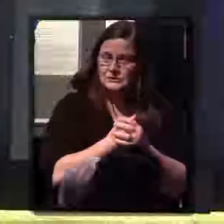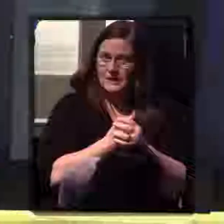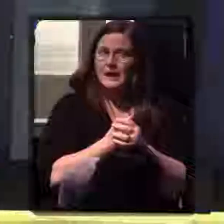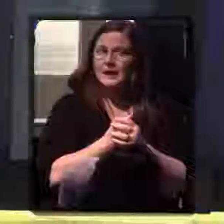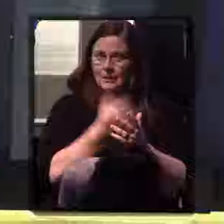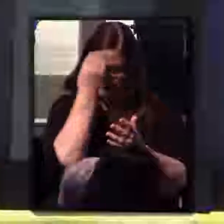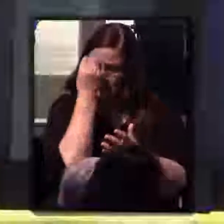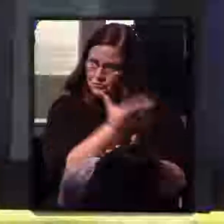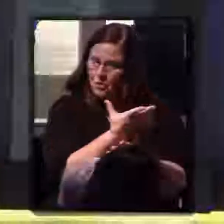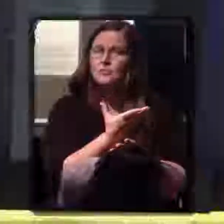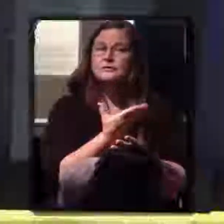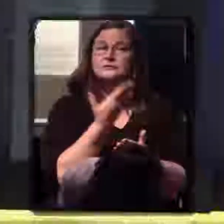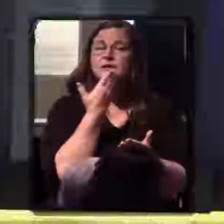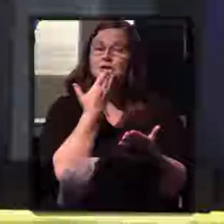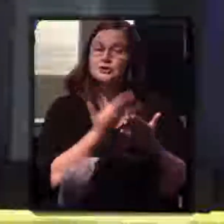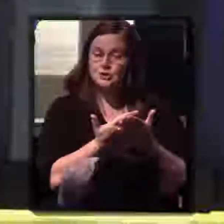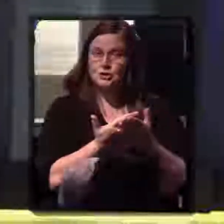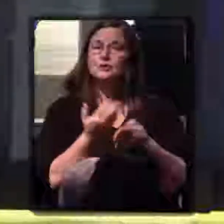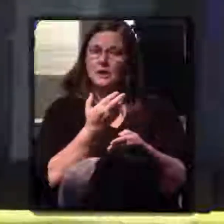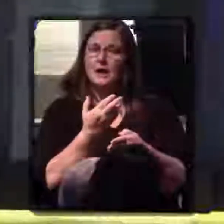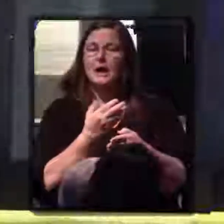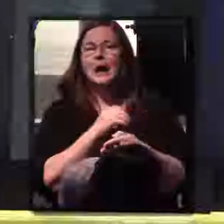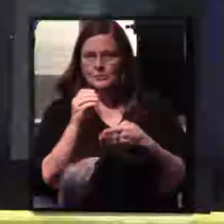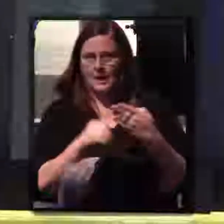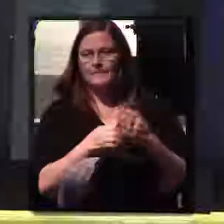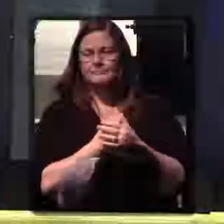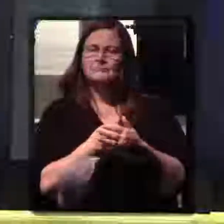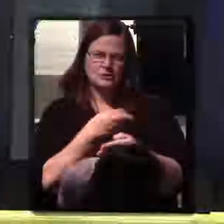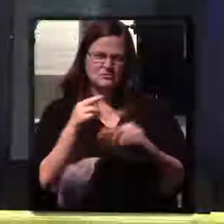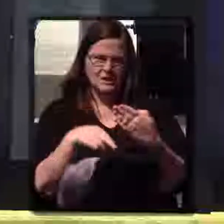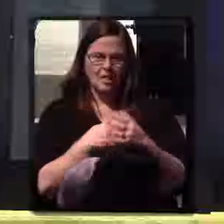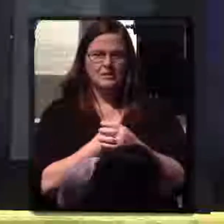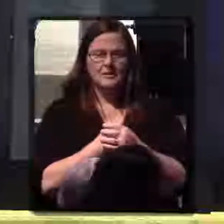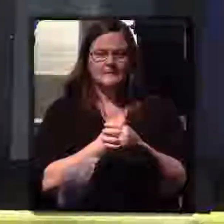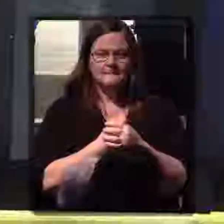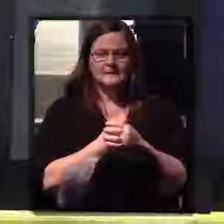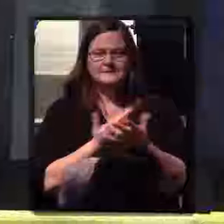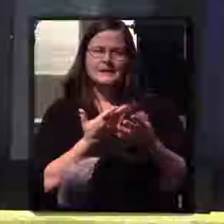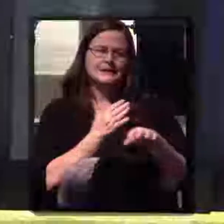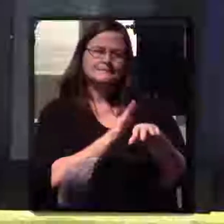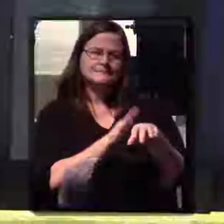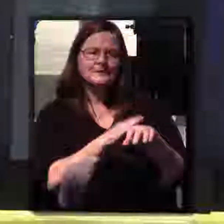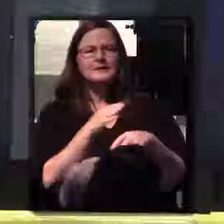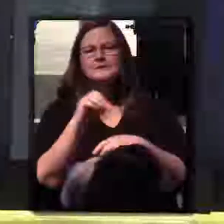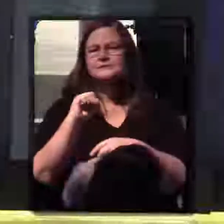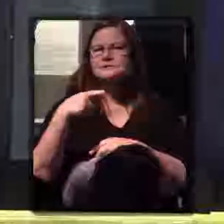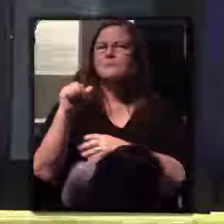I tell you the bad news, I want you to know that there's a good outcome. I want you to, it's almost like a